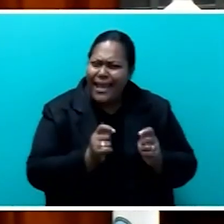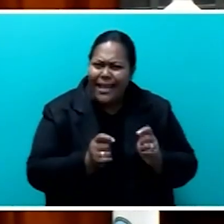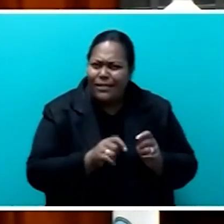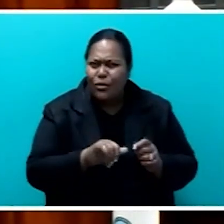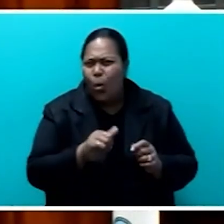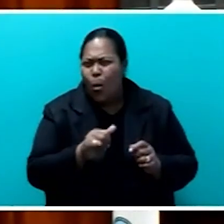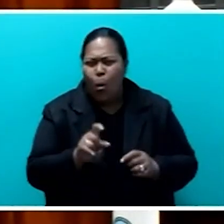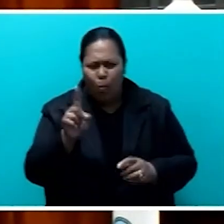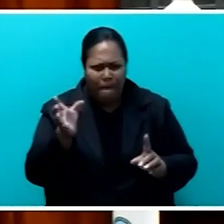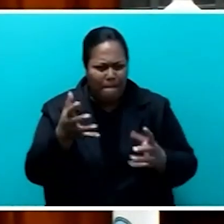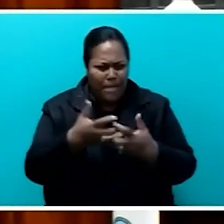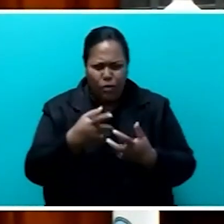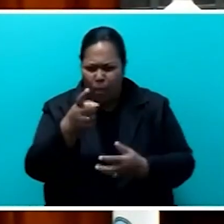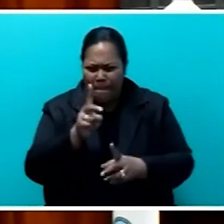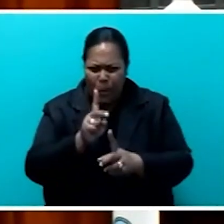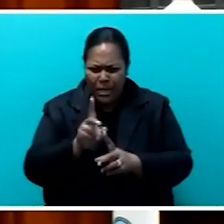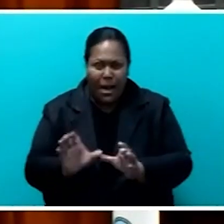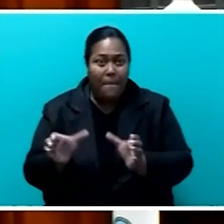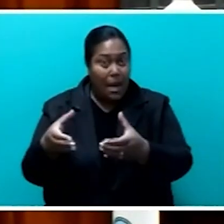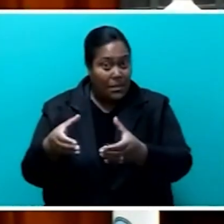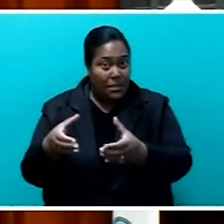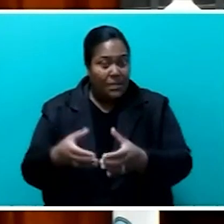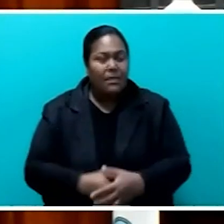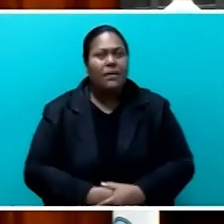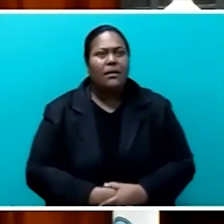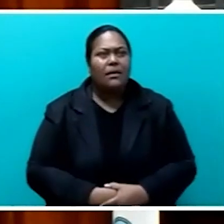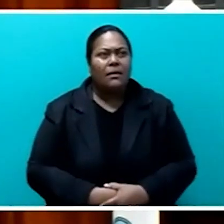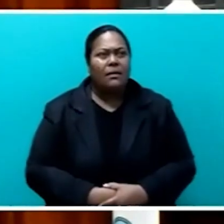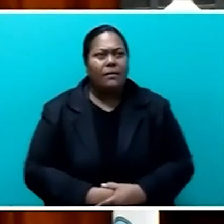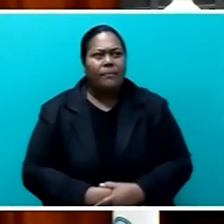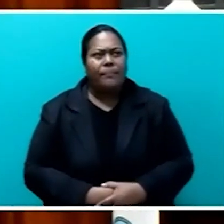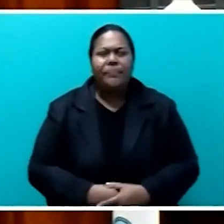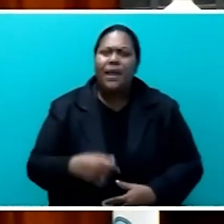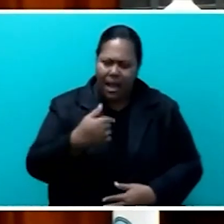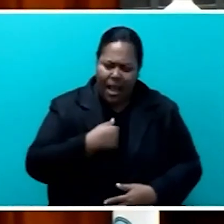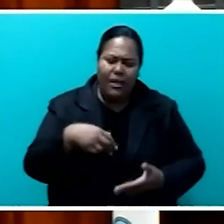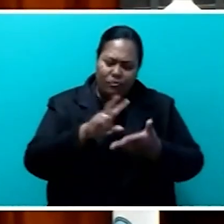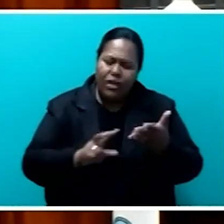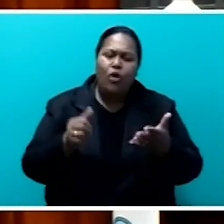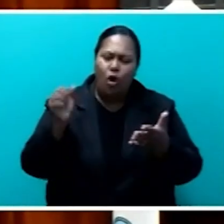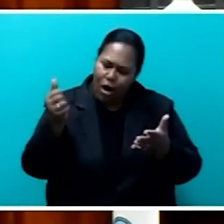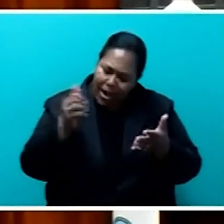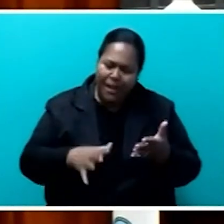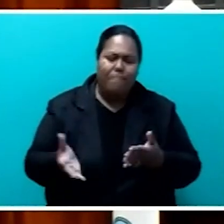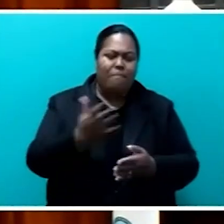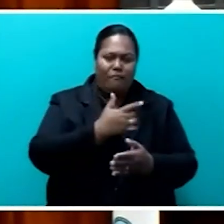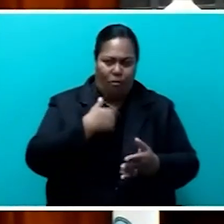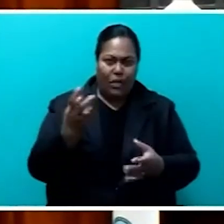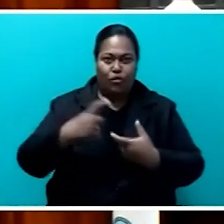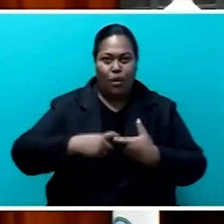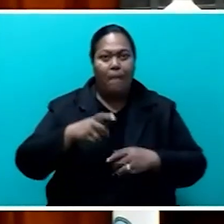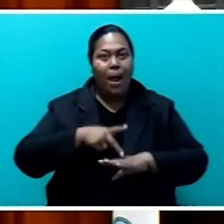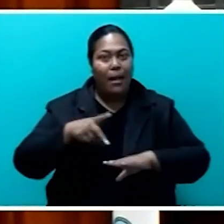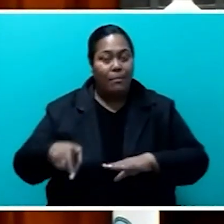one political party. I have held that view well before I became a member of Parliament. Since the first